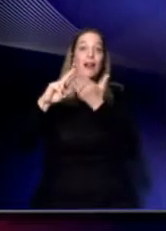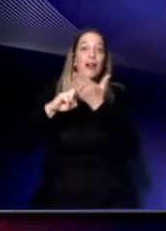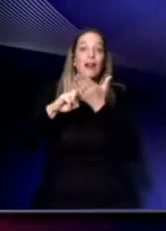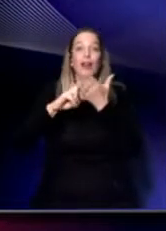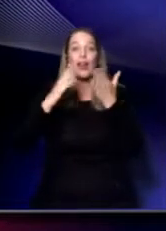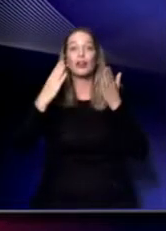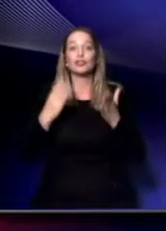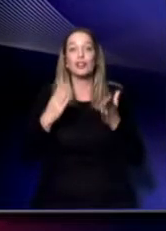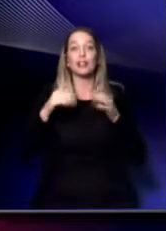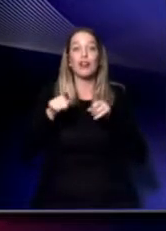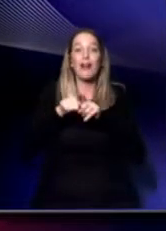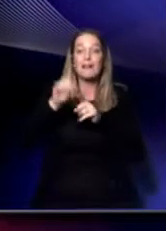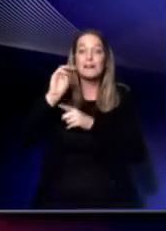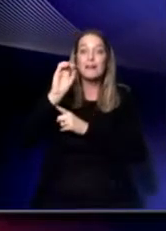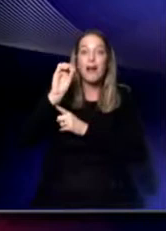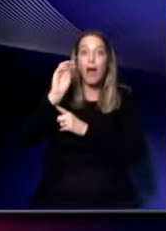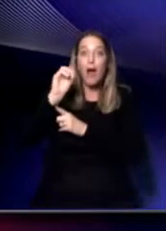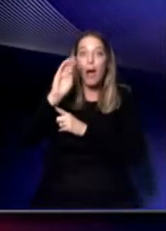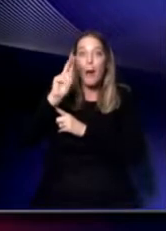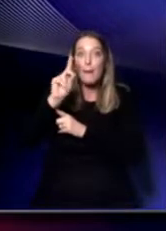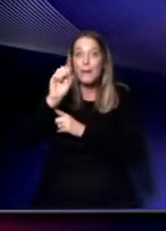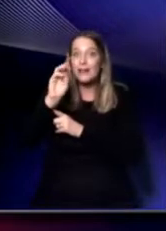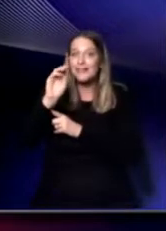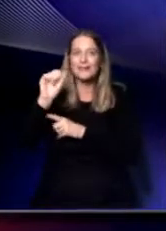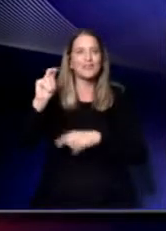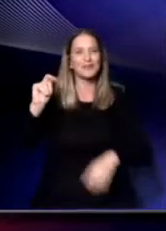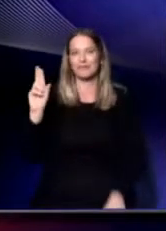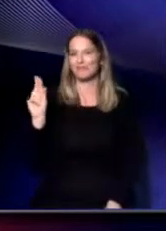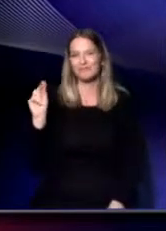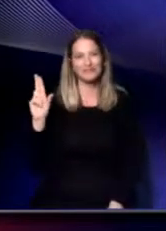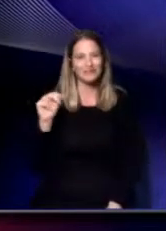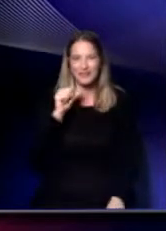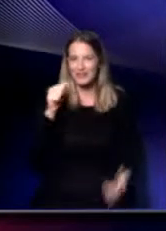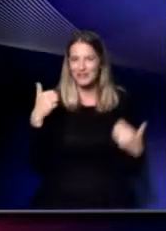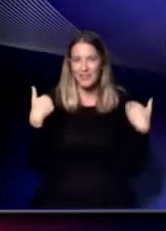ombudsman. We have lots of employees, full-time employees.